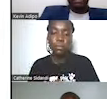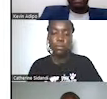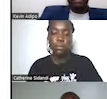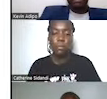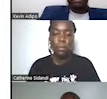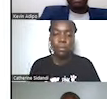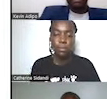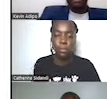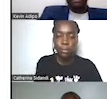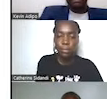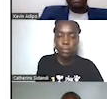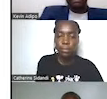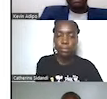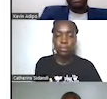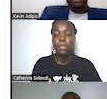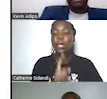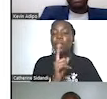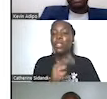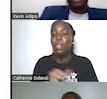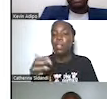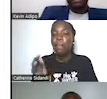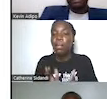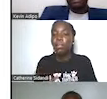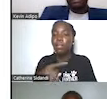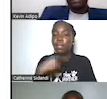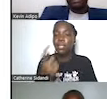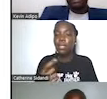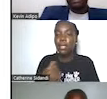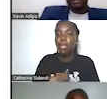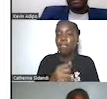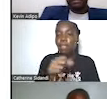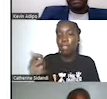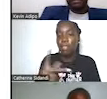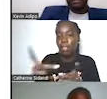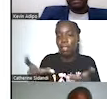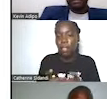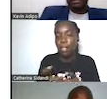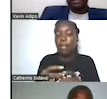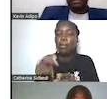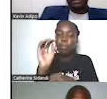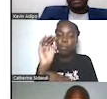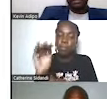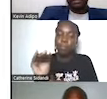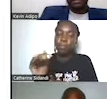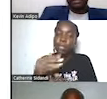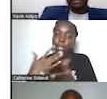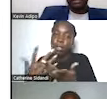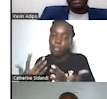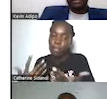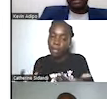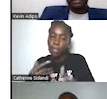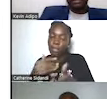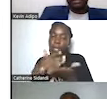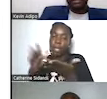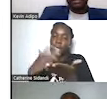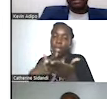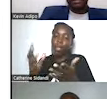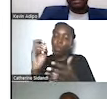Okay, Athman is saying, what are the acceptable averages in terms of attrition, days taken to hire, and any other